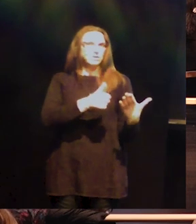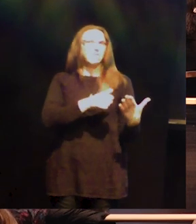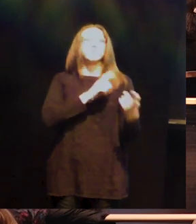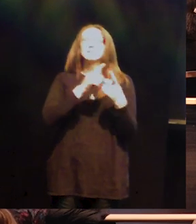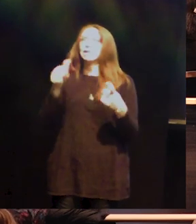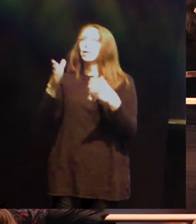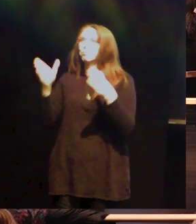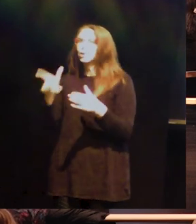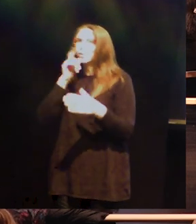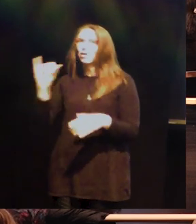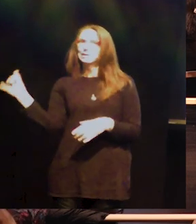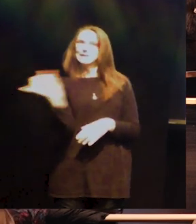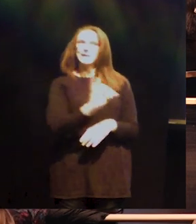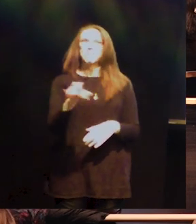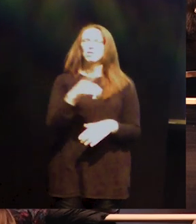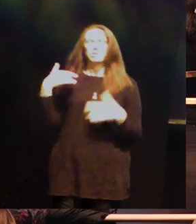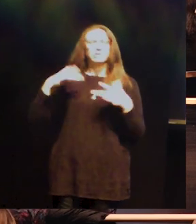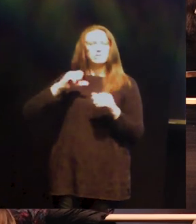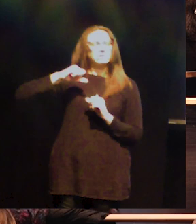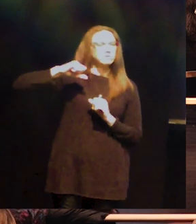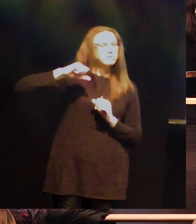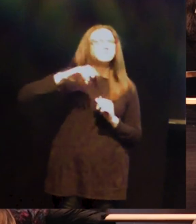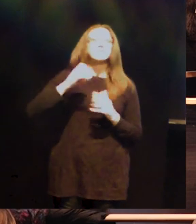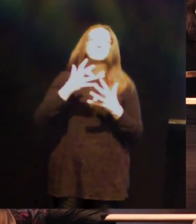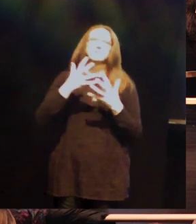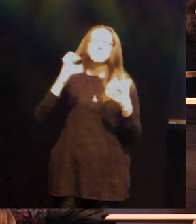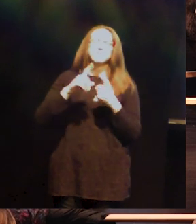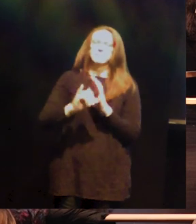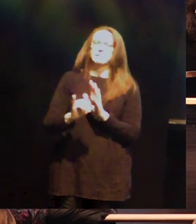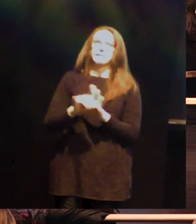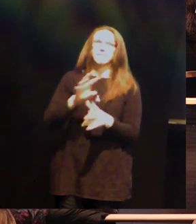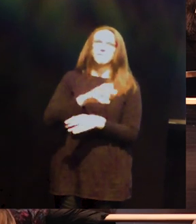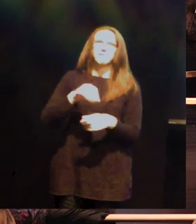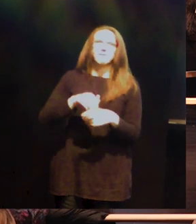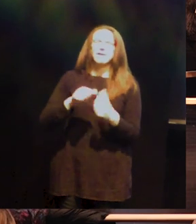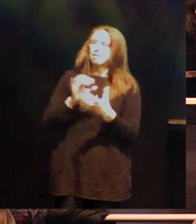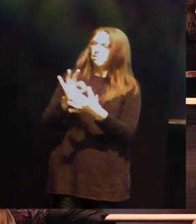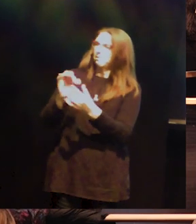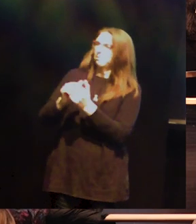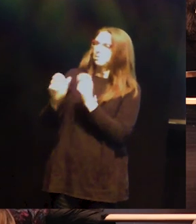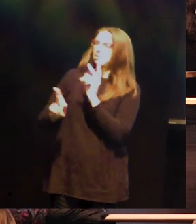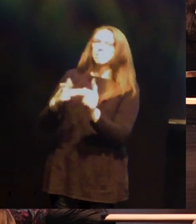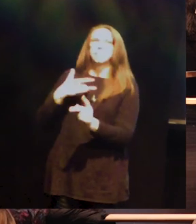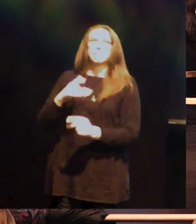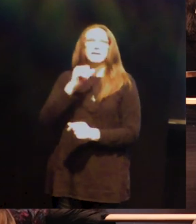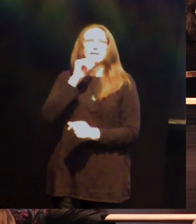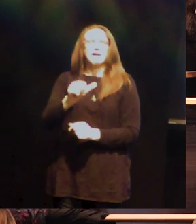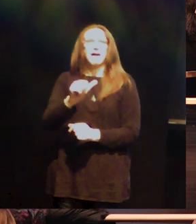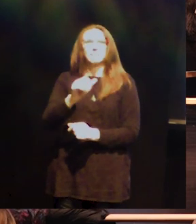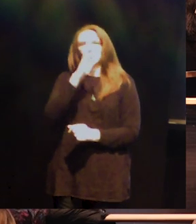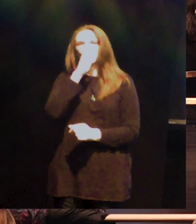her, and at first doesn't want to. I think there's so much about identity and how we connect with people, and usually it's not that